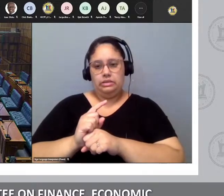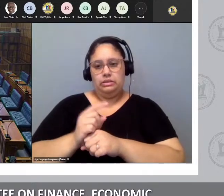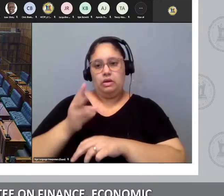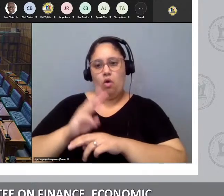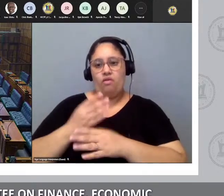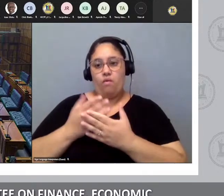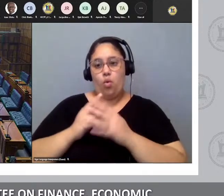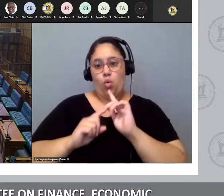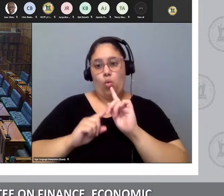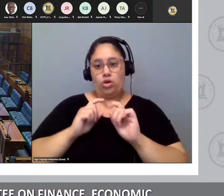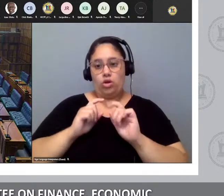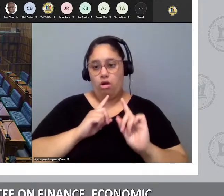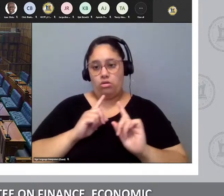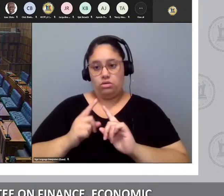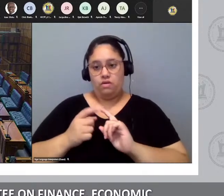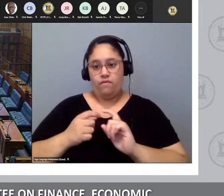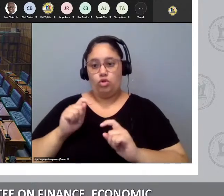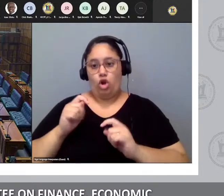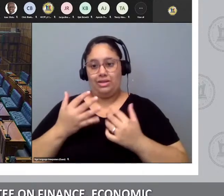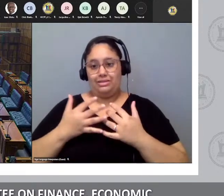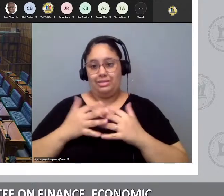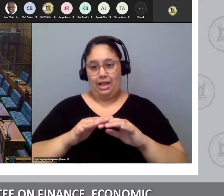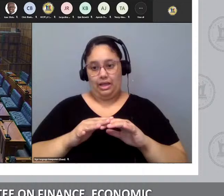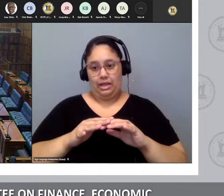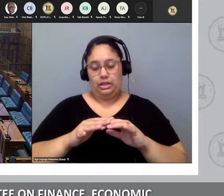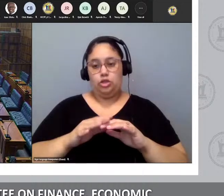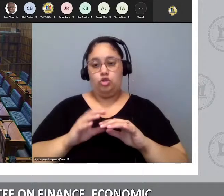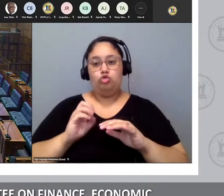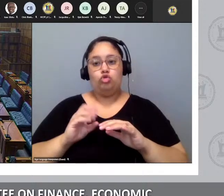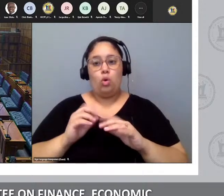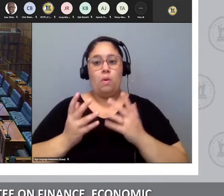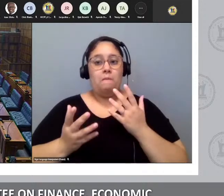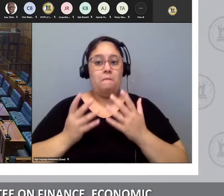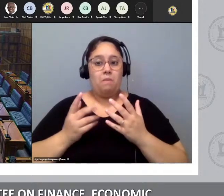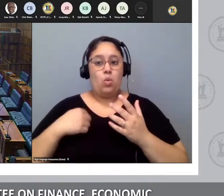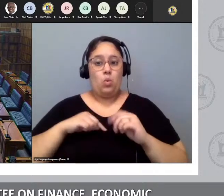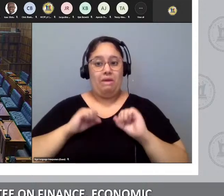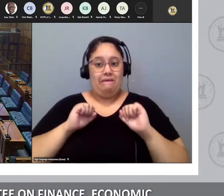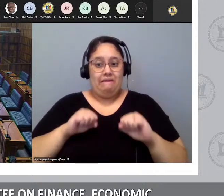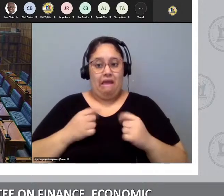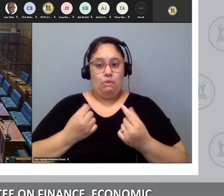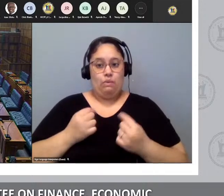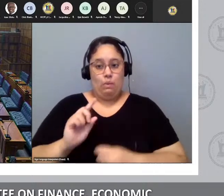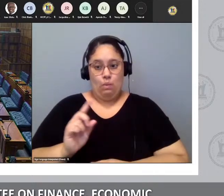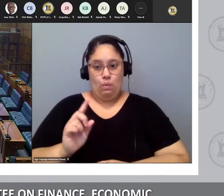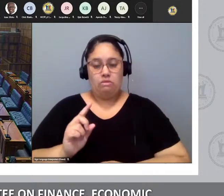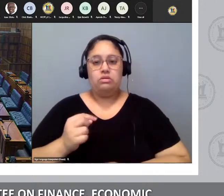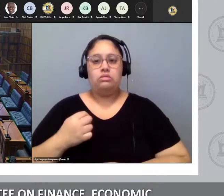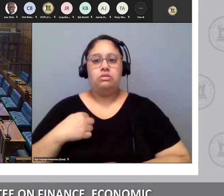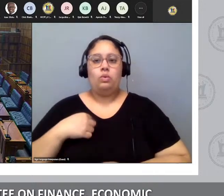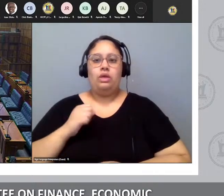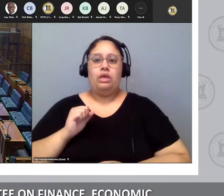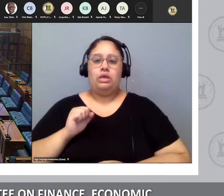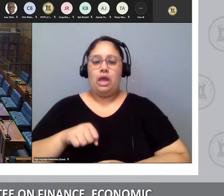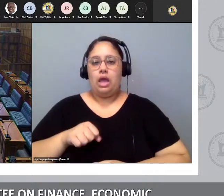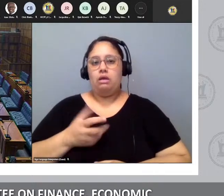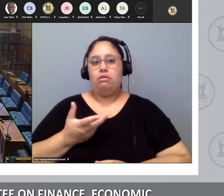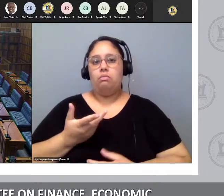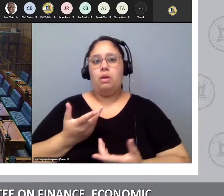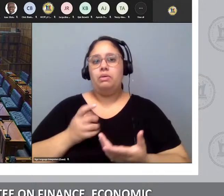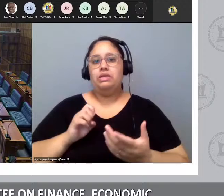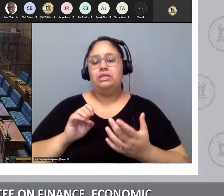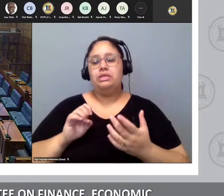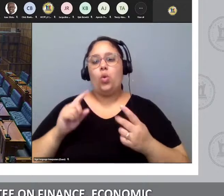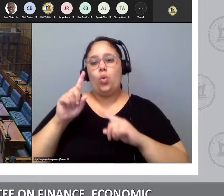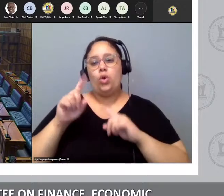for question and answers for transet and so perhaps what we could do is we could um send our